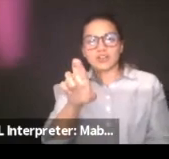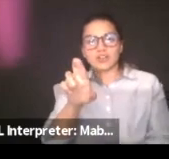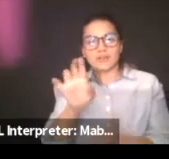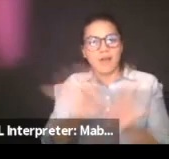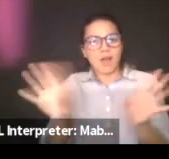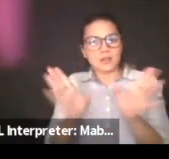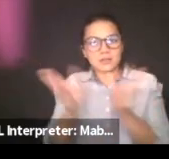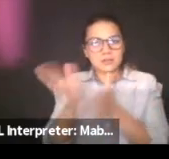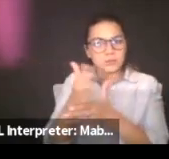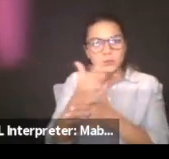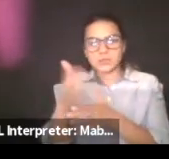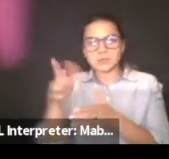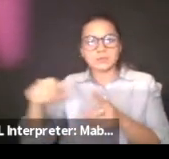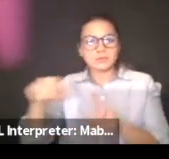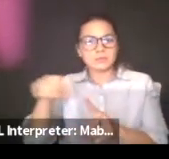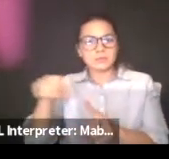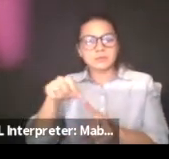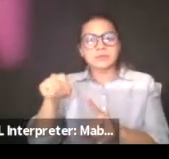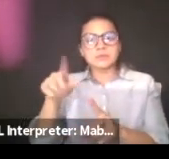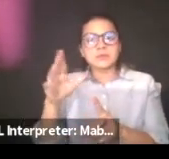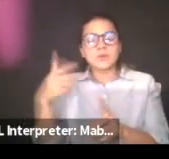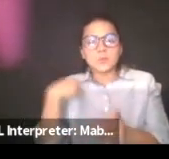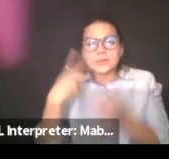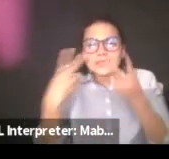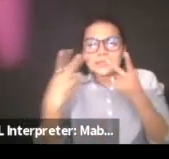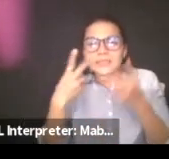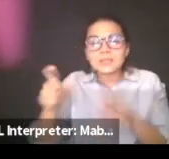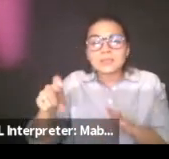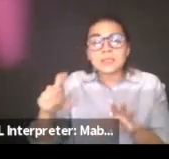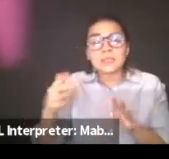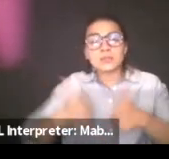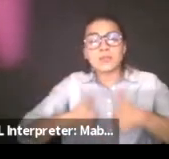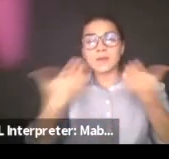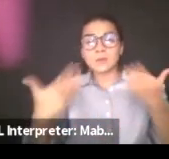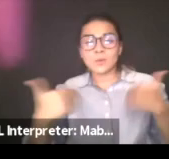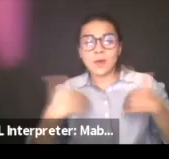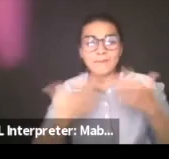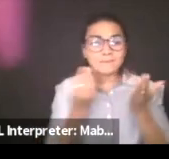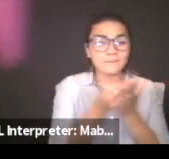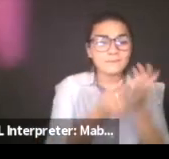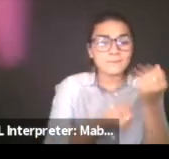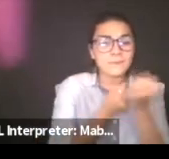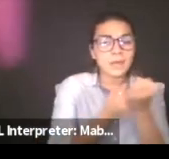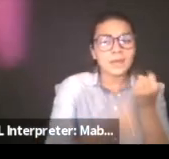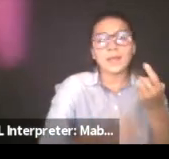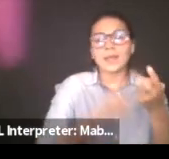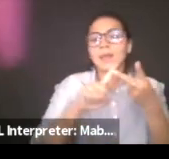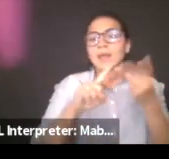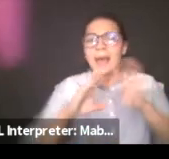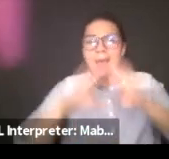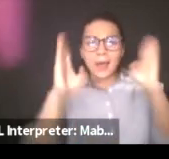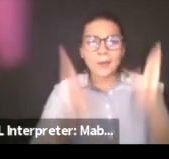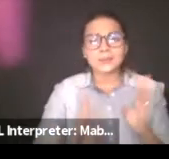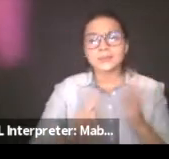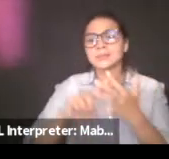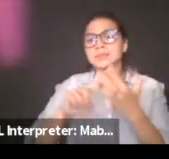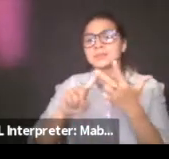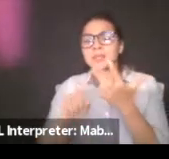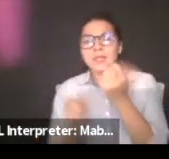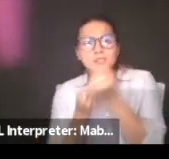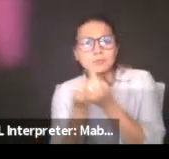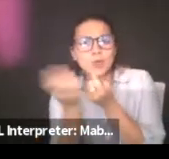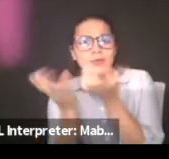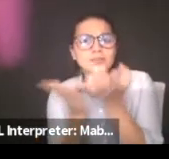between the need for survivors to have funding, housing, and supportive services, and yet a more